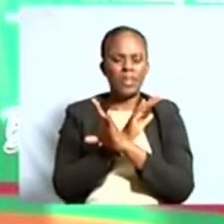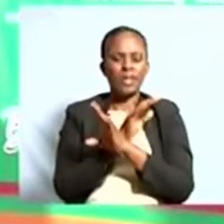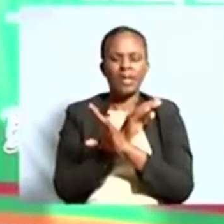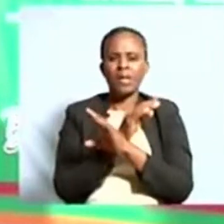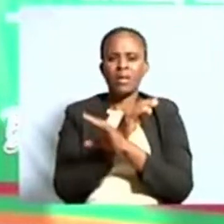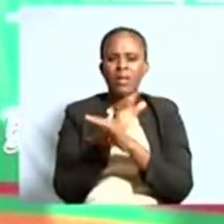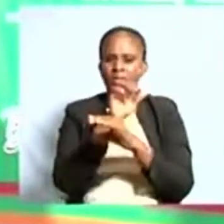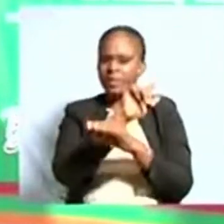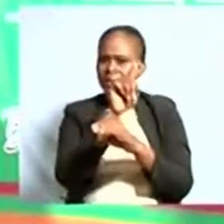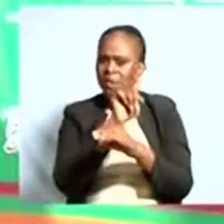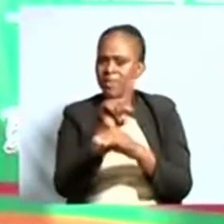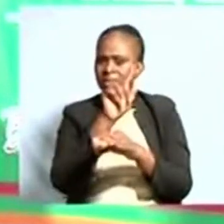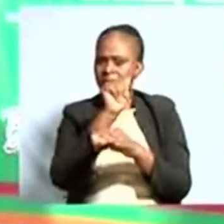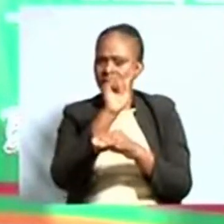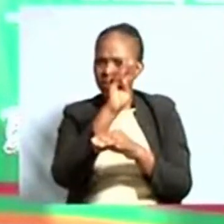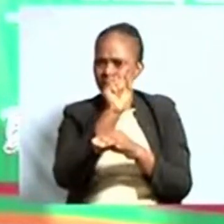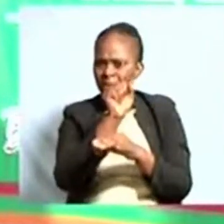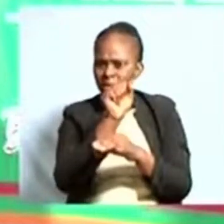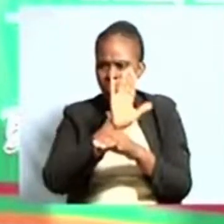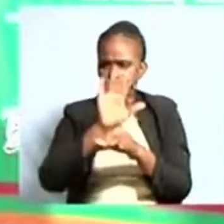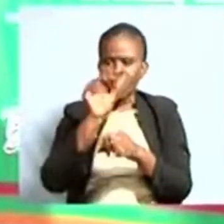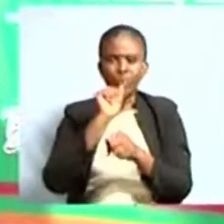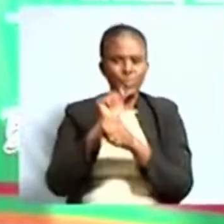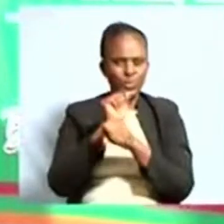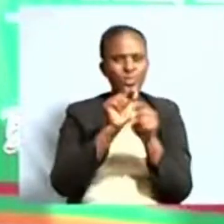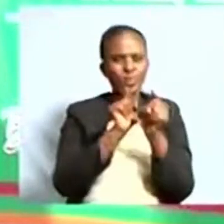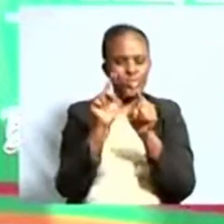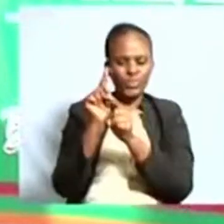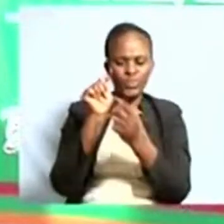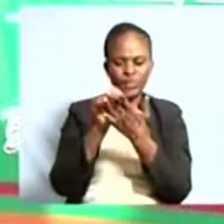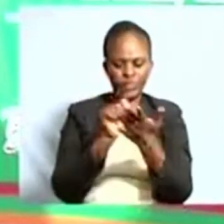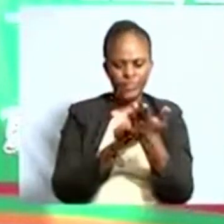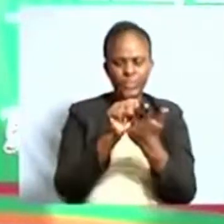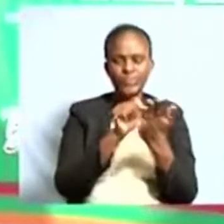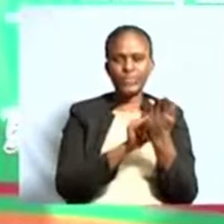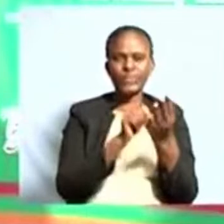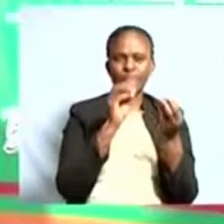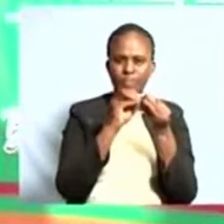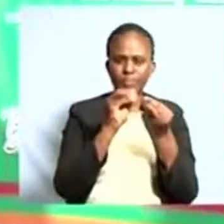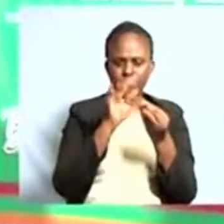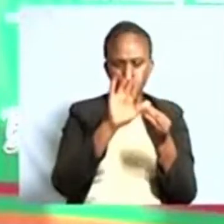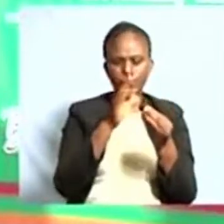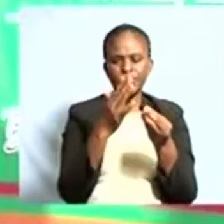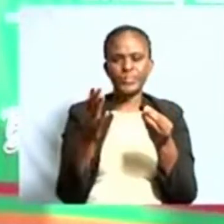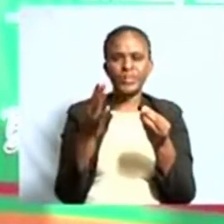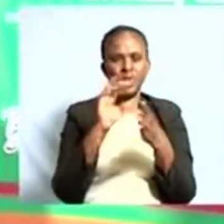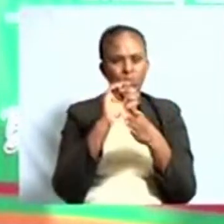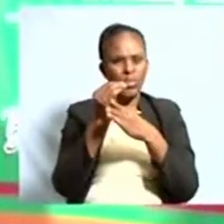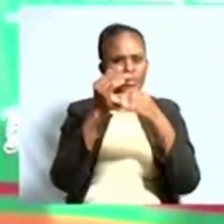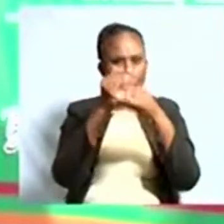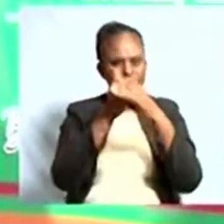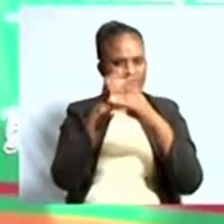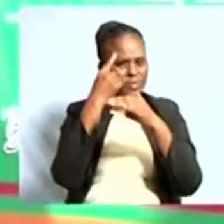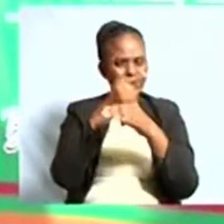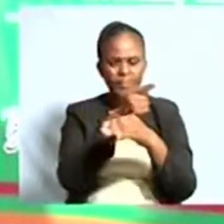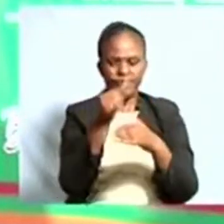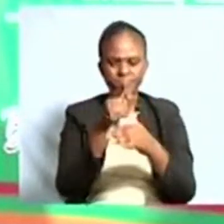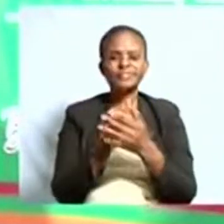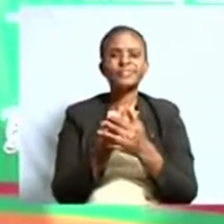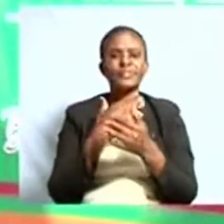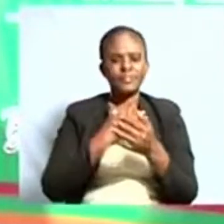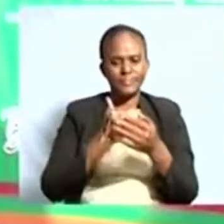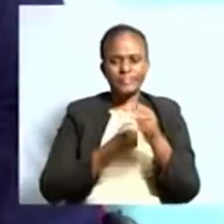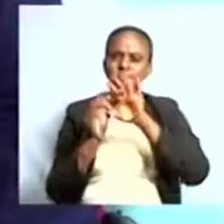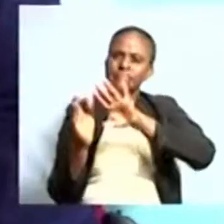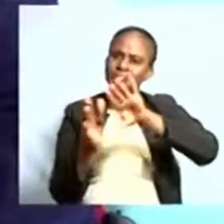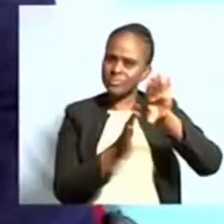Standards. We use those as well to test the products or the standards of the product. I was actually coming